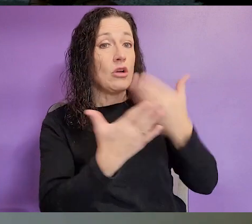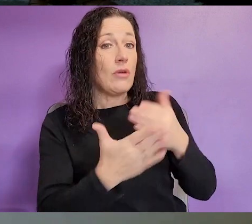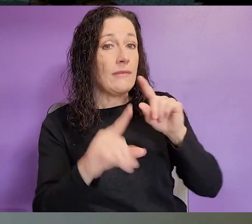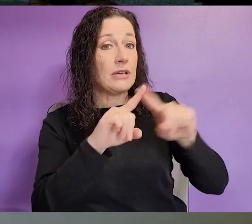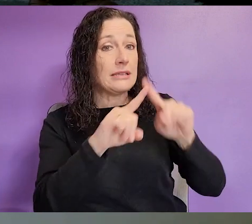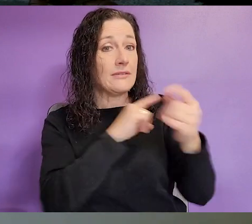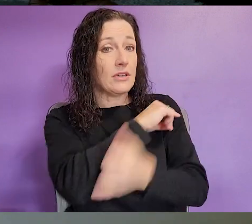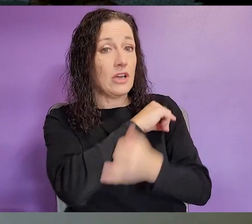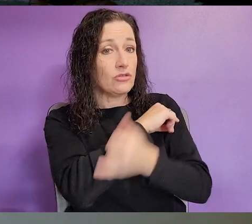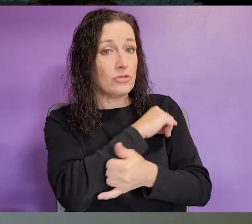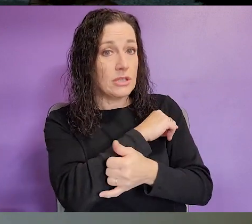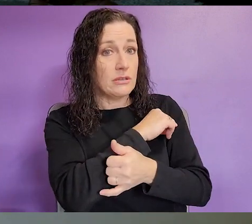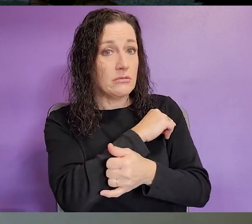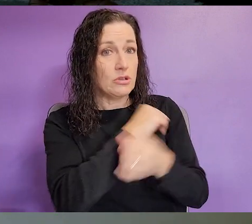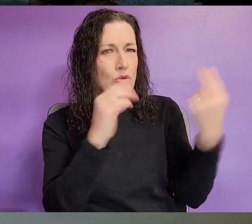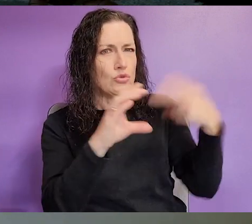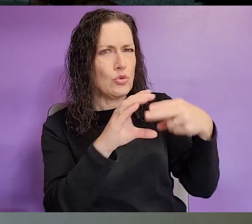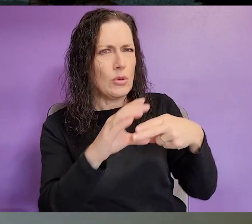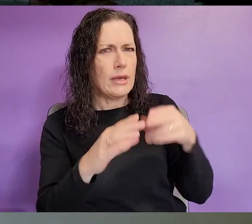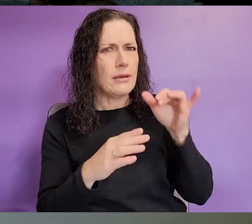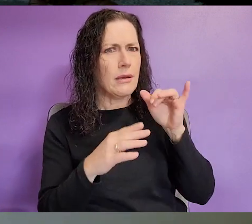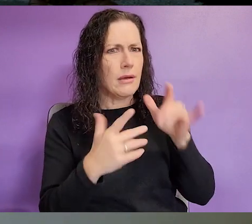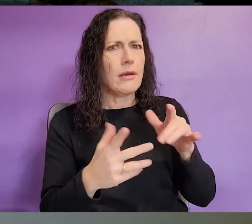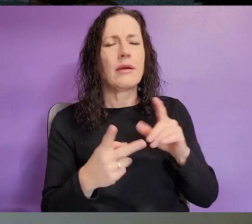Don't extort.